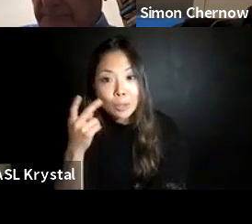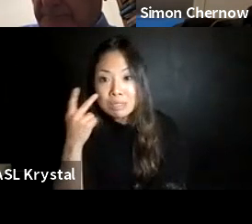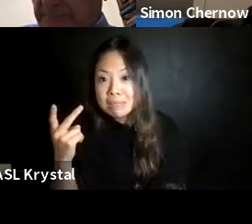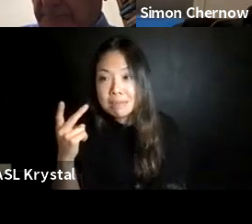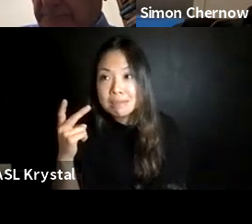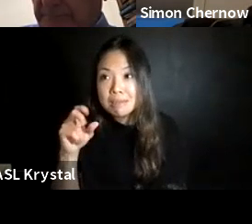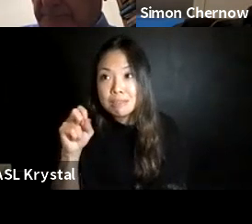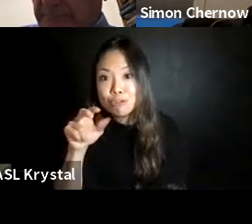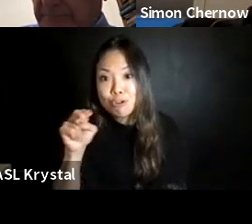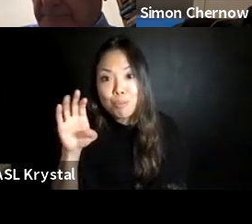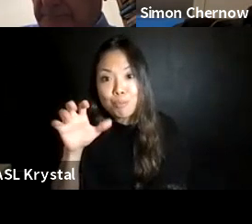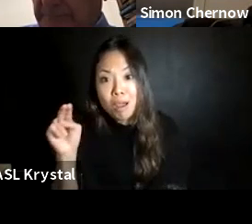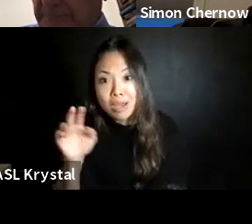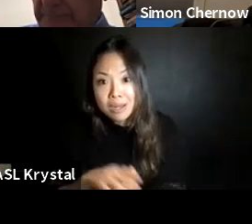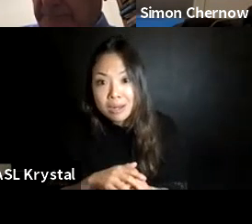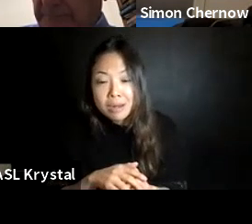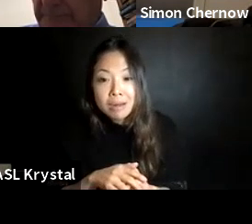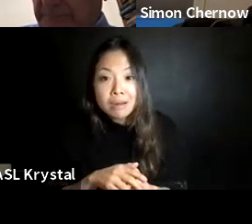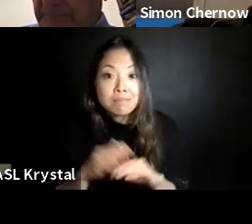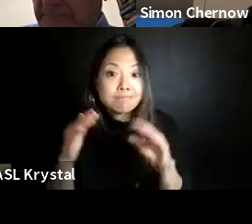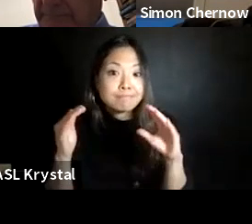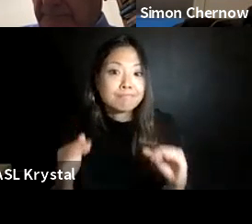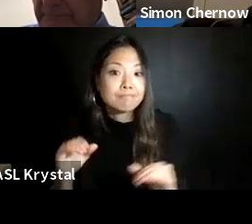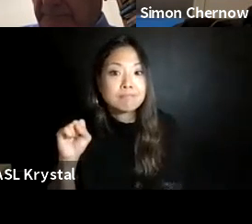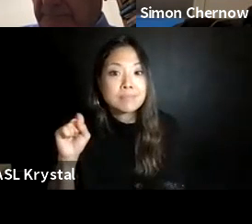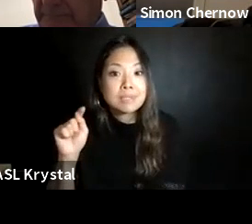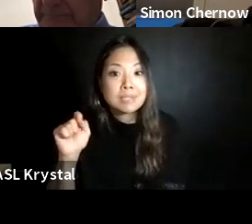actually. Steve Yang.